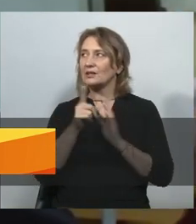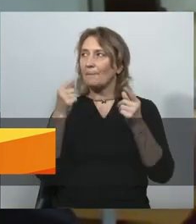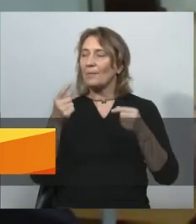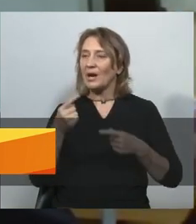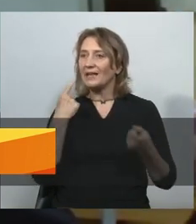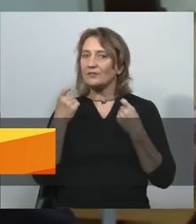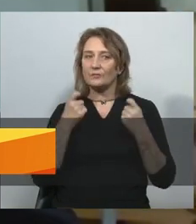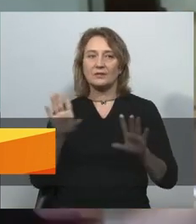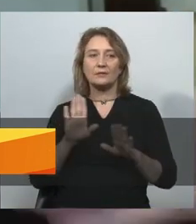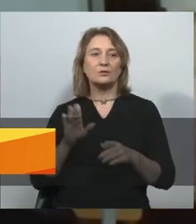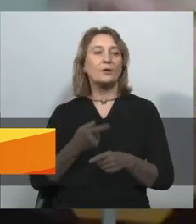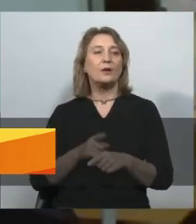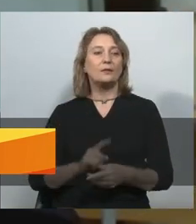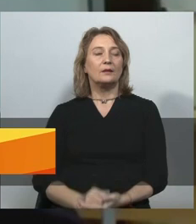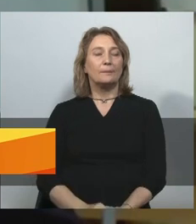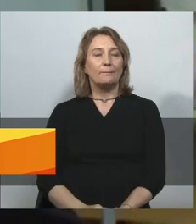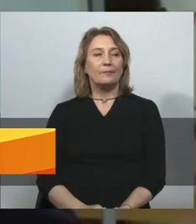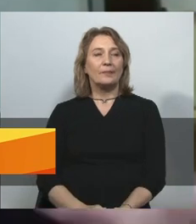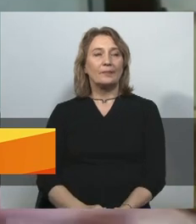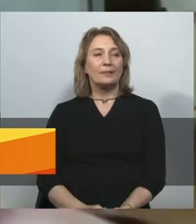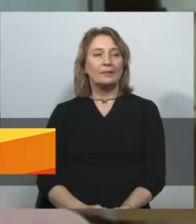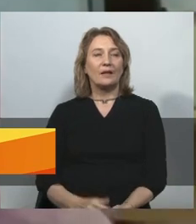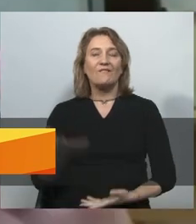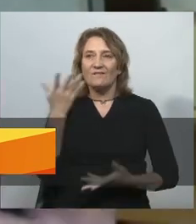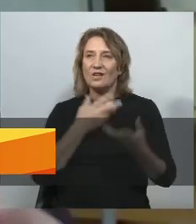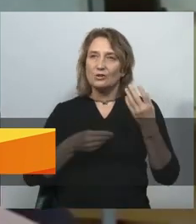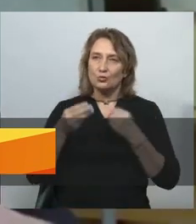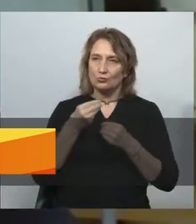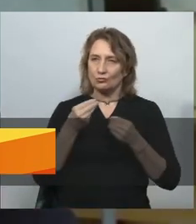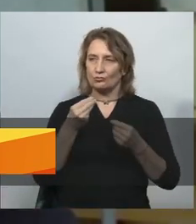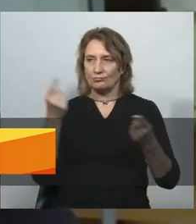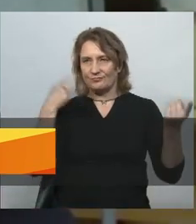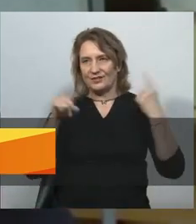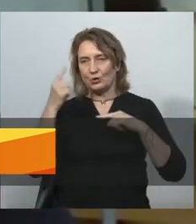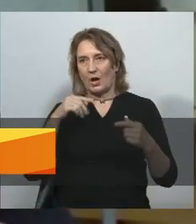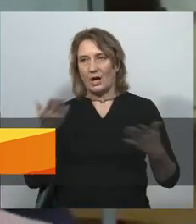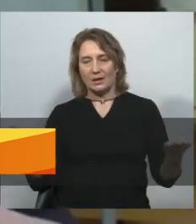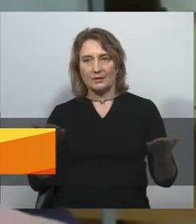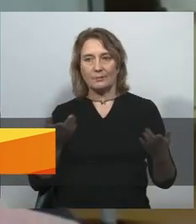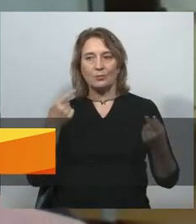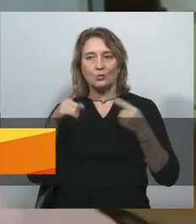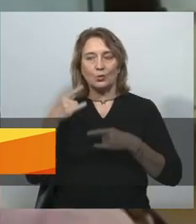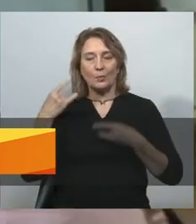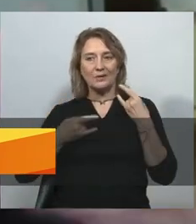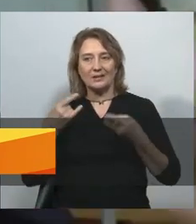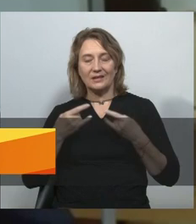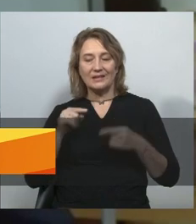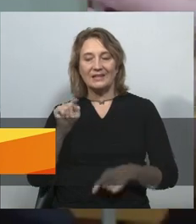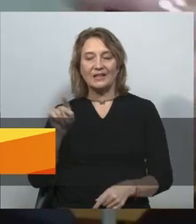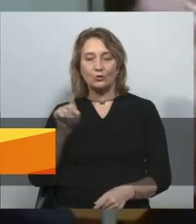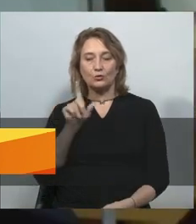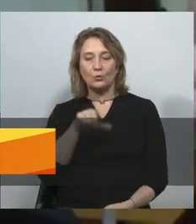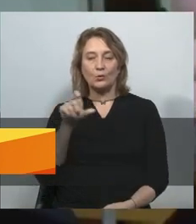example, first package information, visual, then goes to